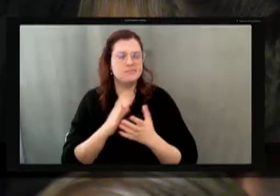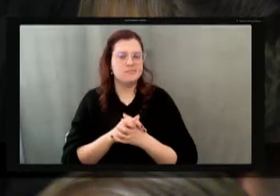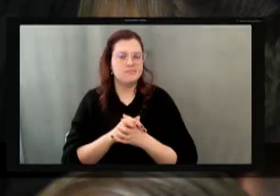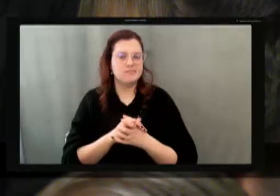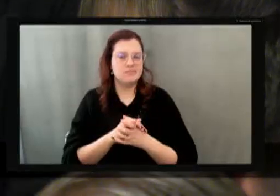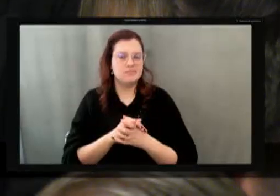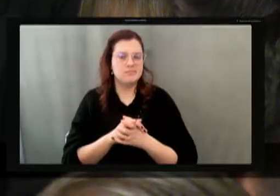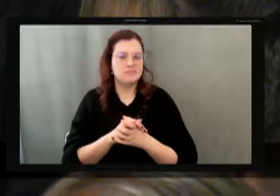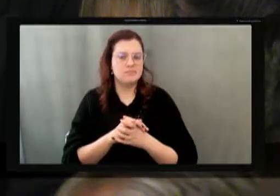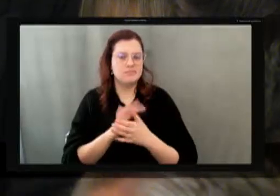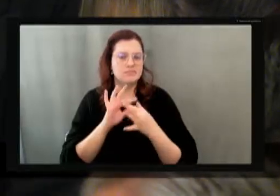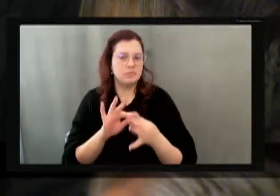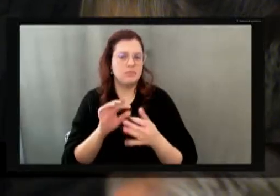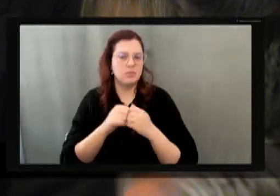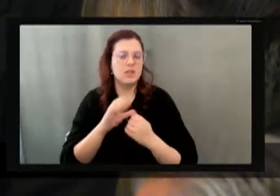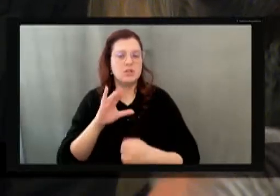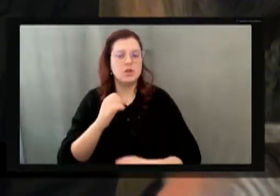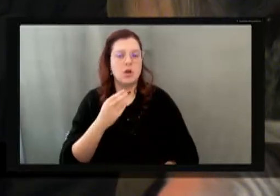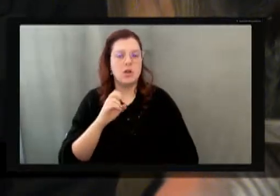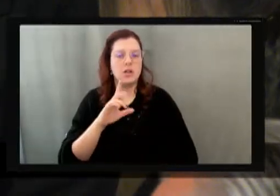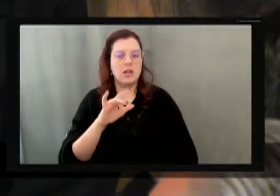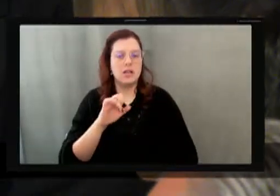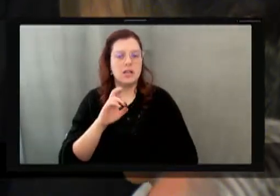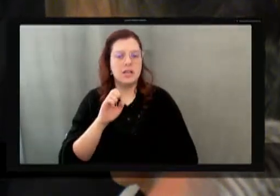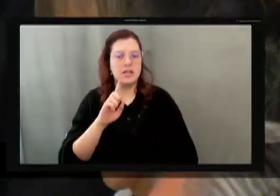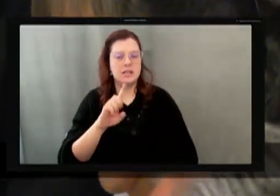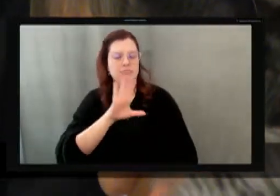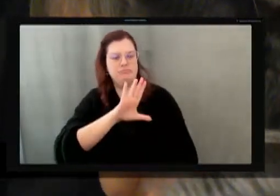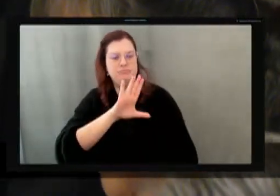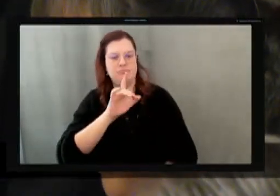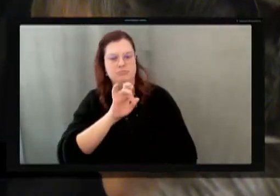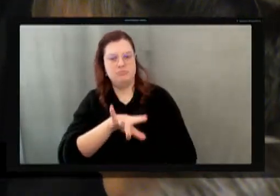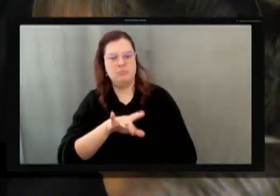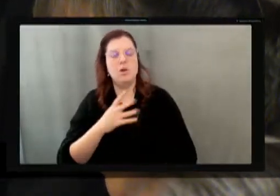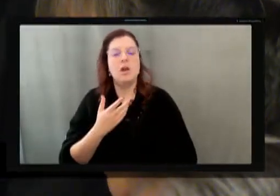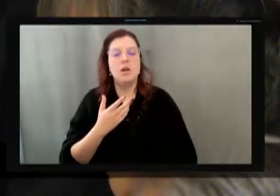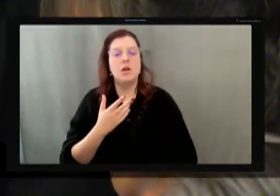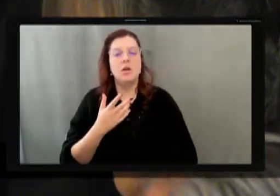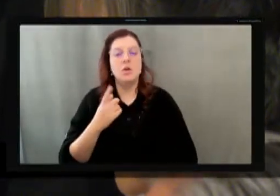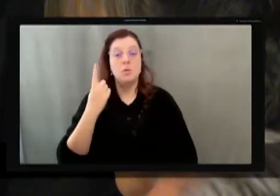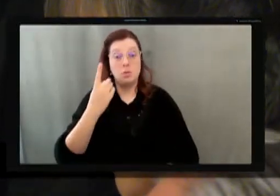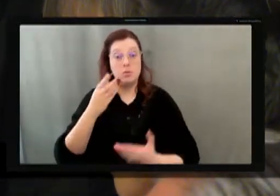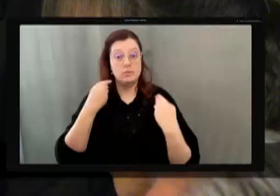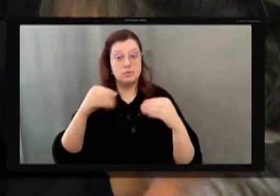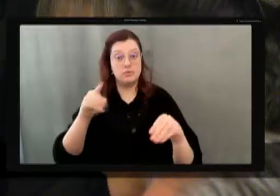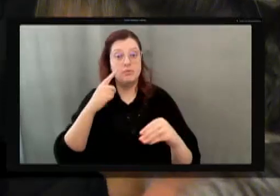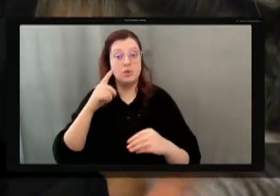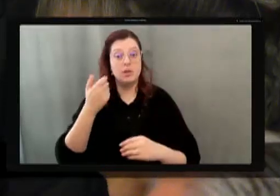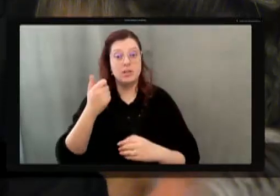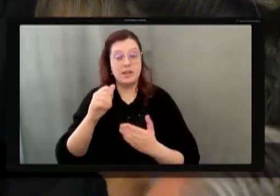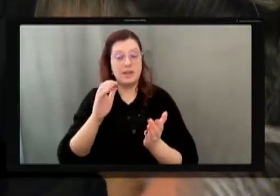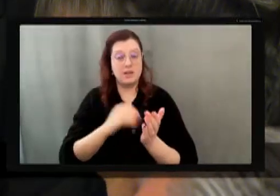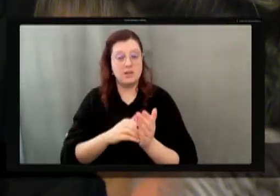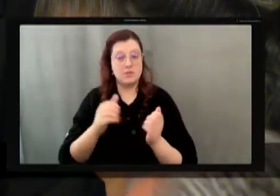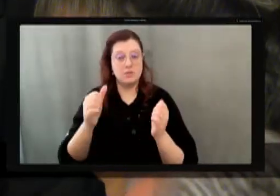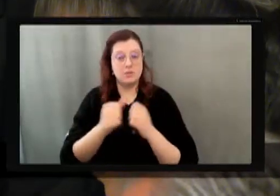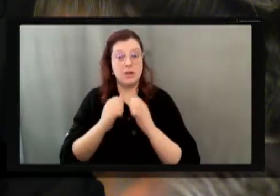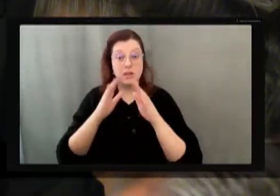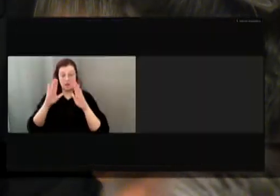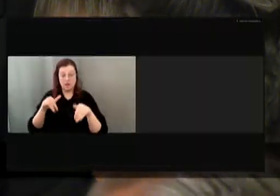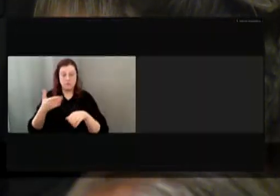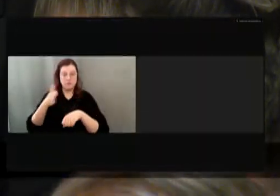Charlin's question. So we, because one of them went for $10,000. Mm-hmm. That's the one with the house on it.